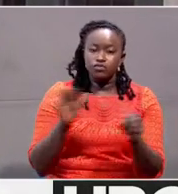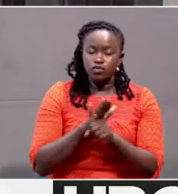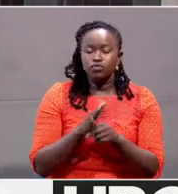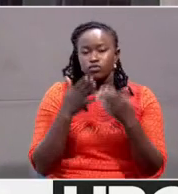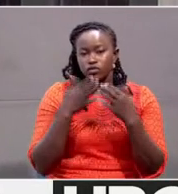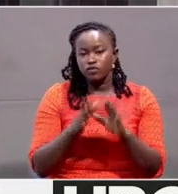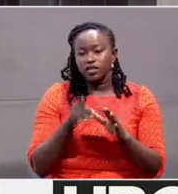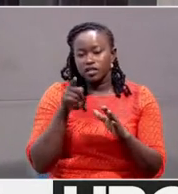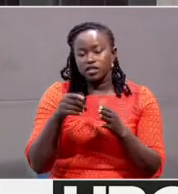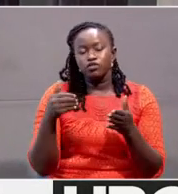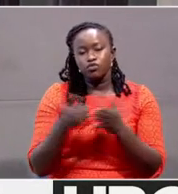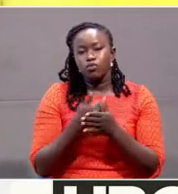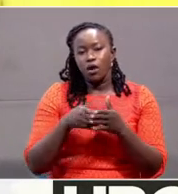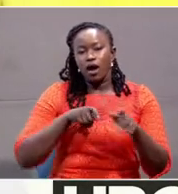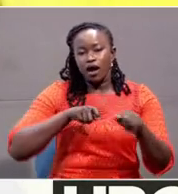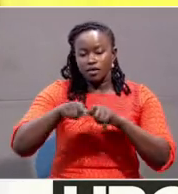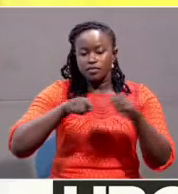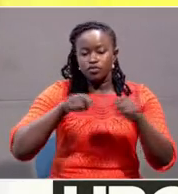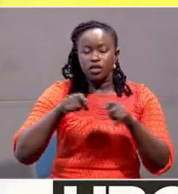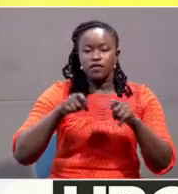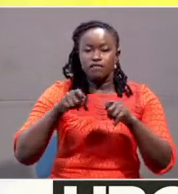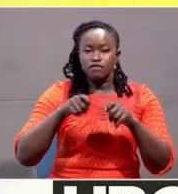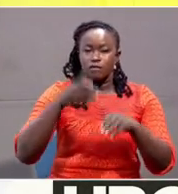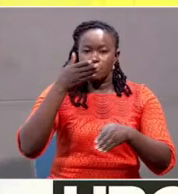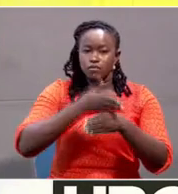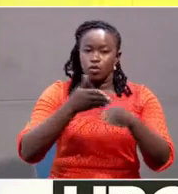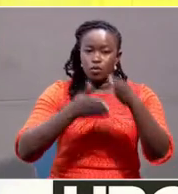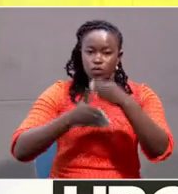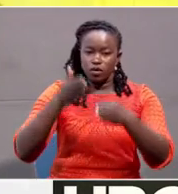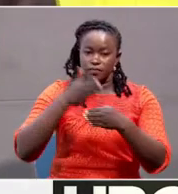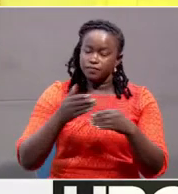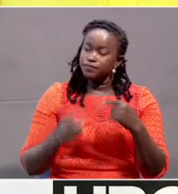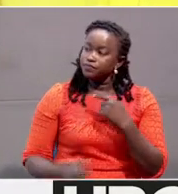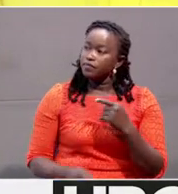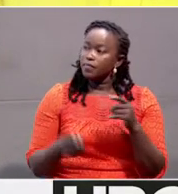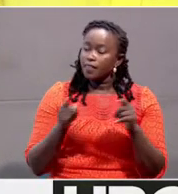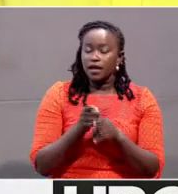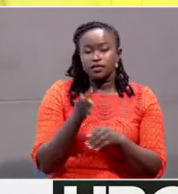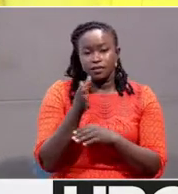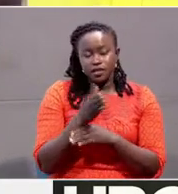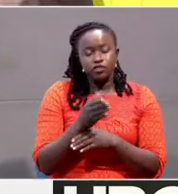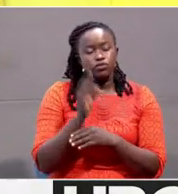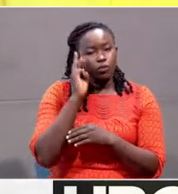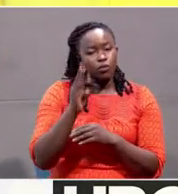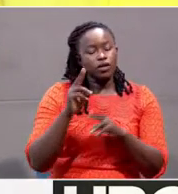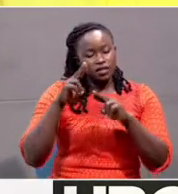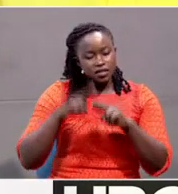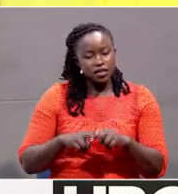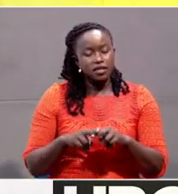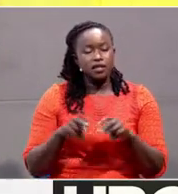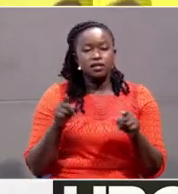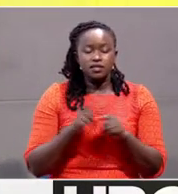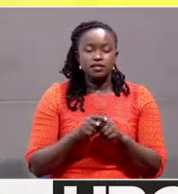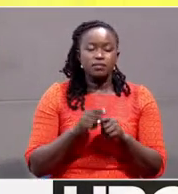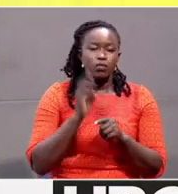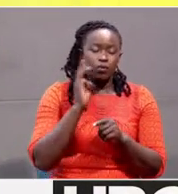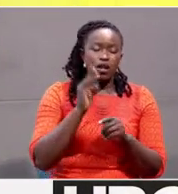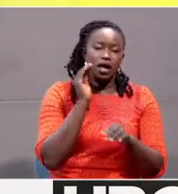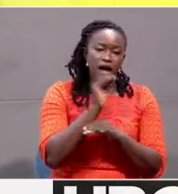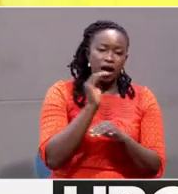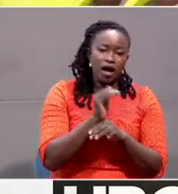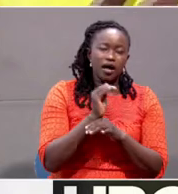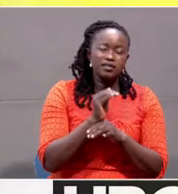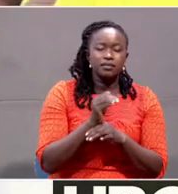completion of the new administrative block. As a minister, we sit down, we seek appropriation for that money from the